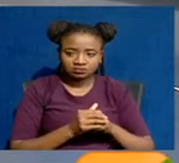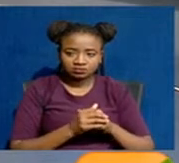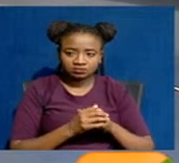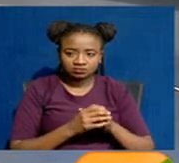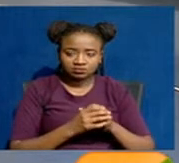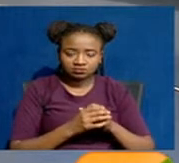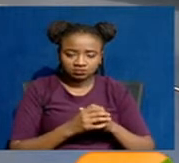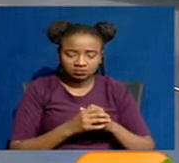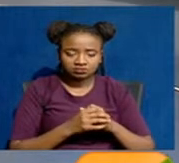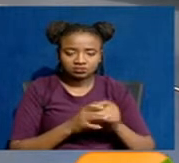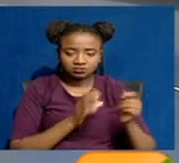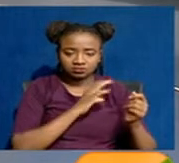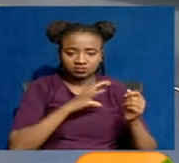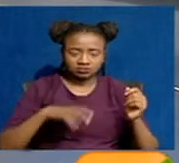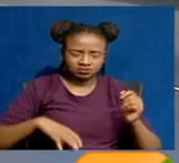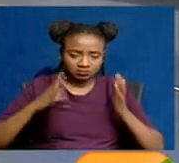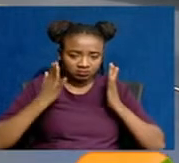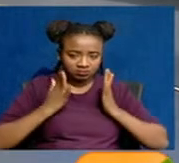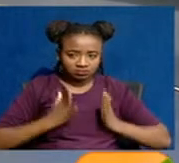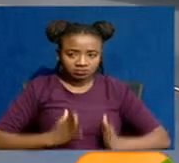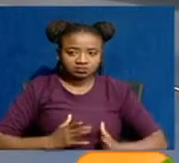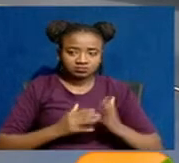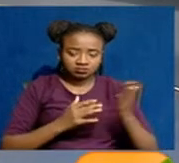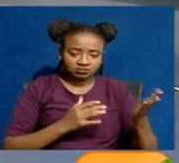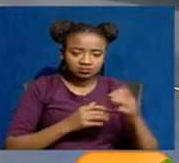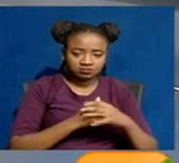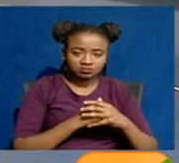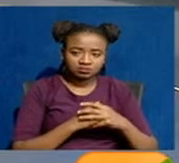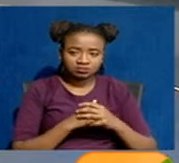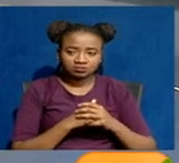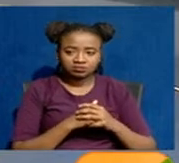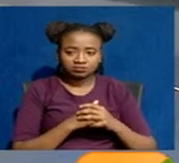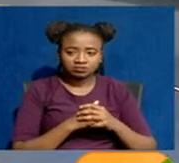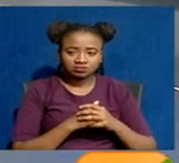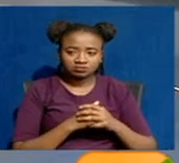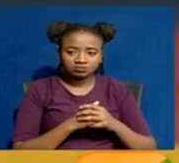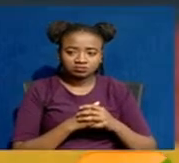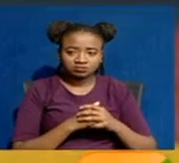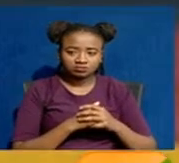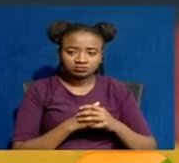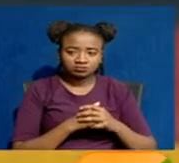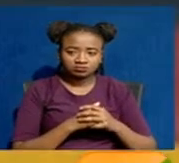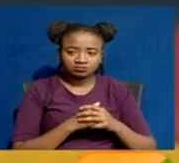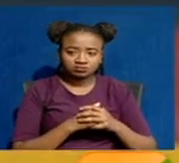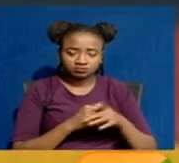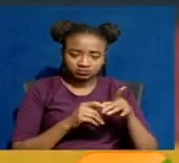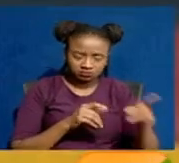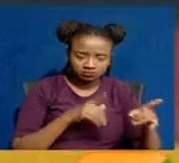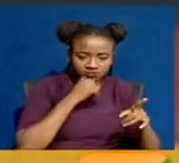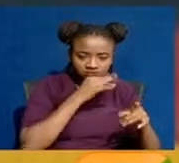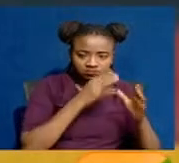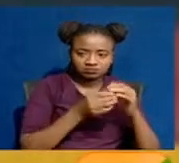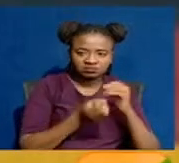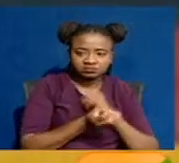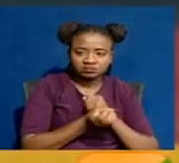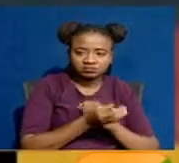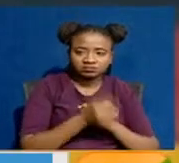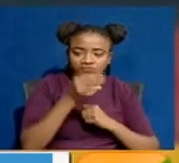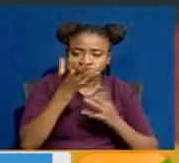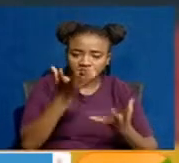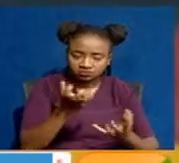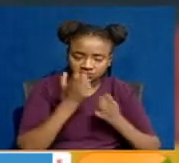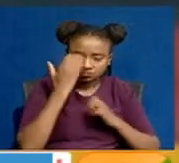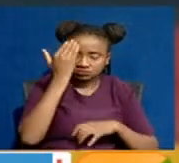So former commissioner, sorry, we are so used to calling you commissioner. Former commissioner Waiganjo has actually stated that you need to be informed that you're